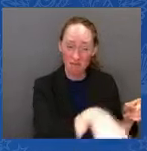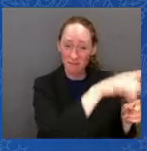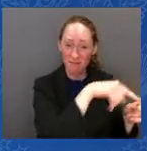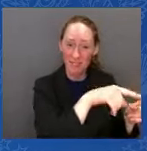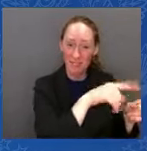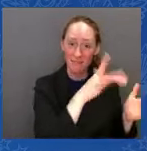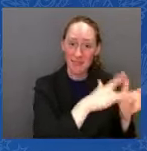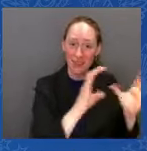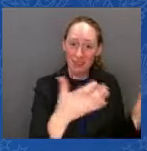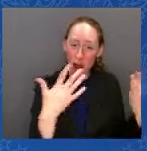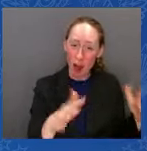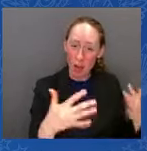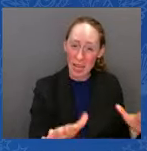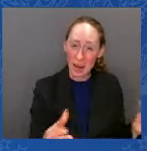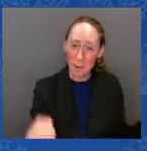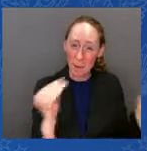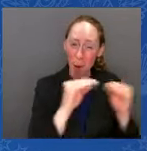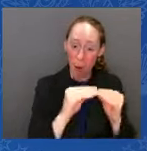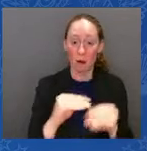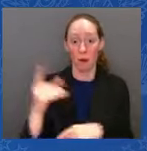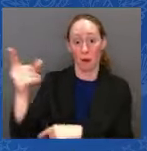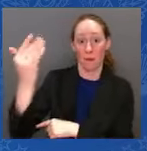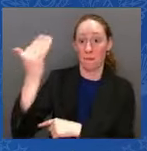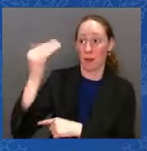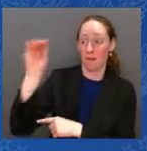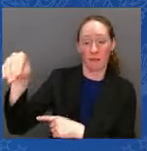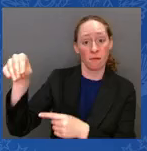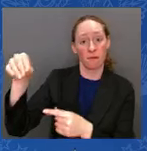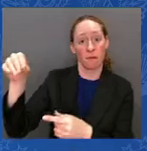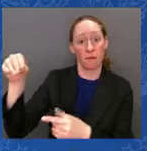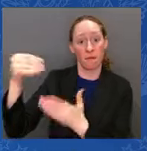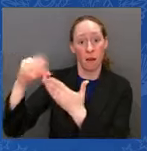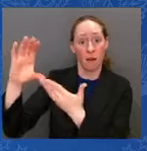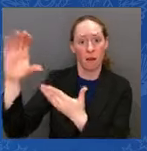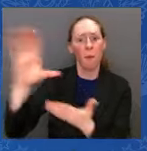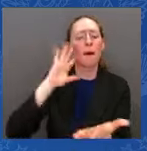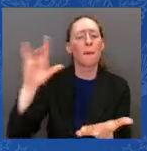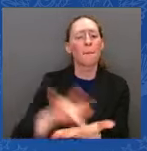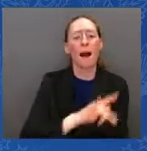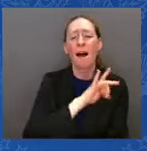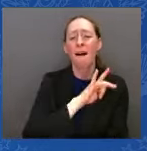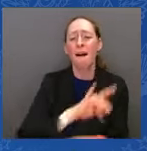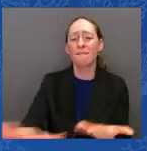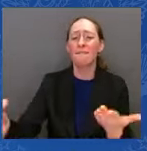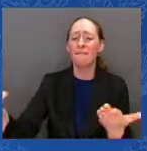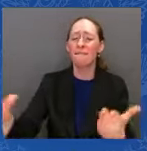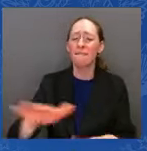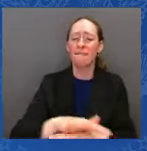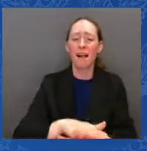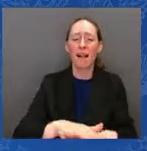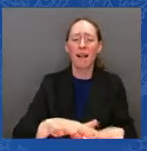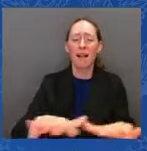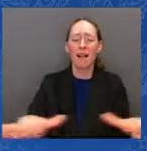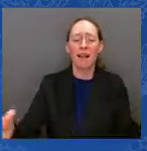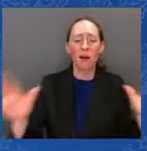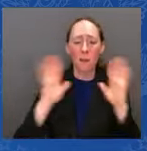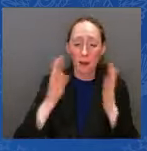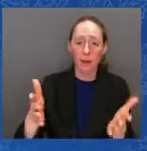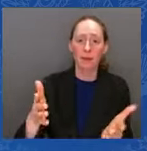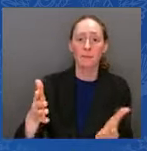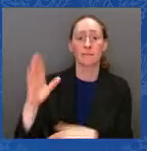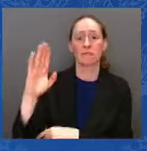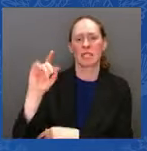did. Look, I proposed a billionaire minimum tax. There have now went from about 760, I think the number was, to